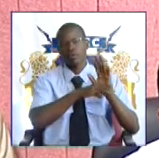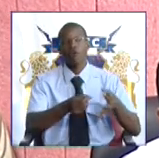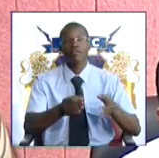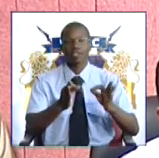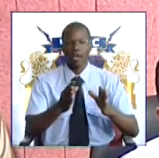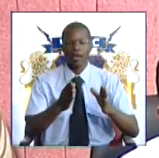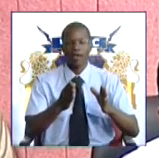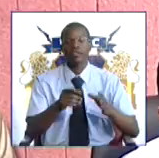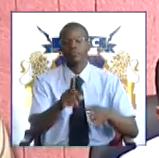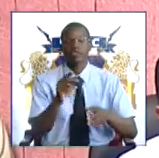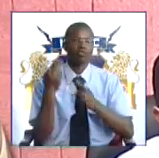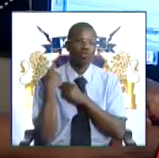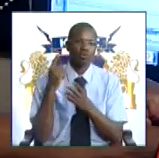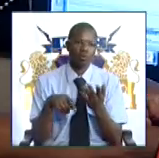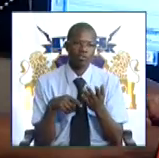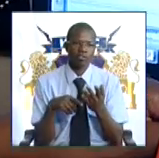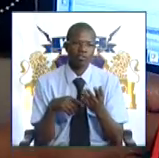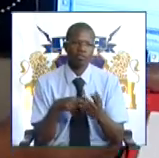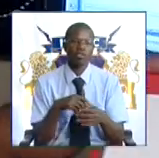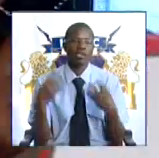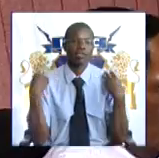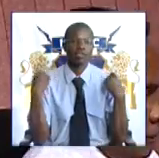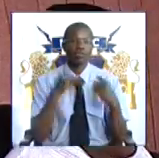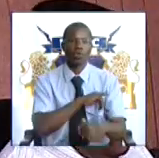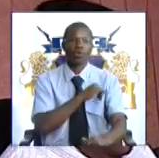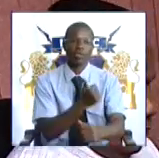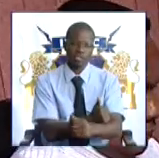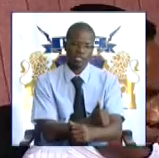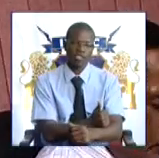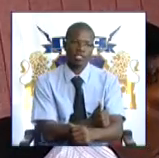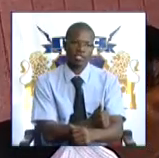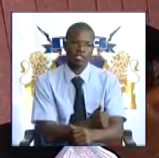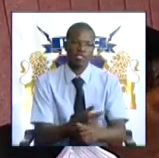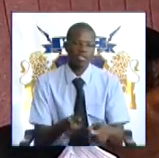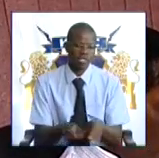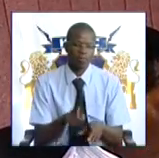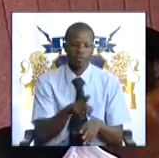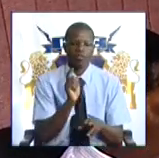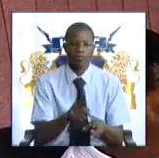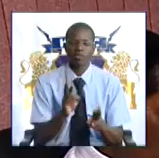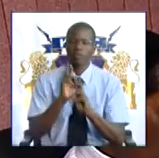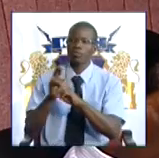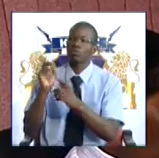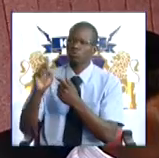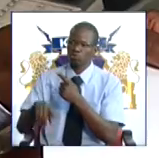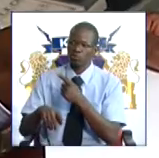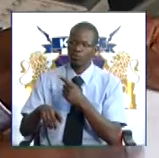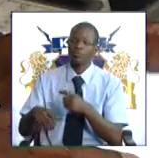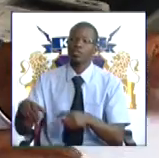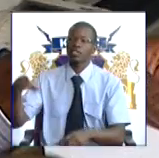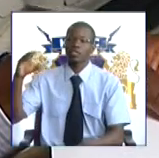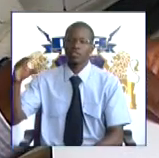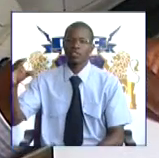or her authority, the program officer is accountable to the chief executive. He or she will carry out